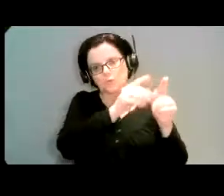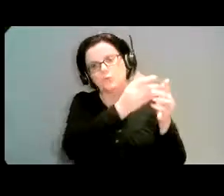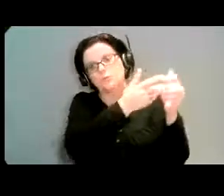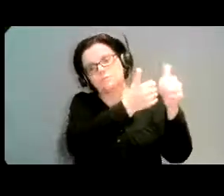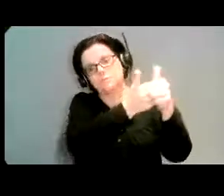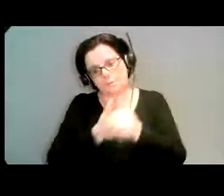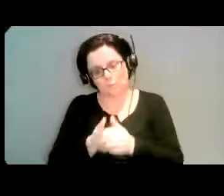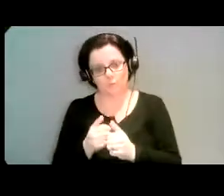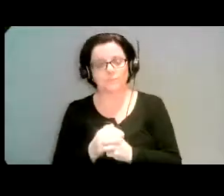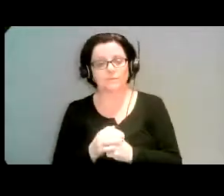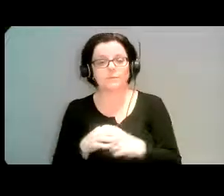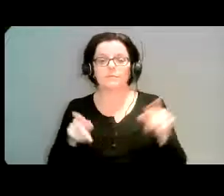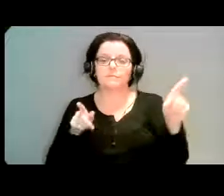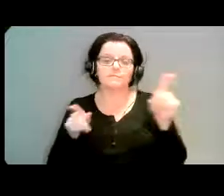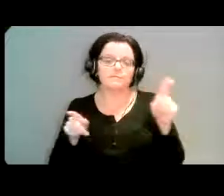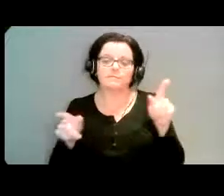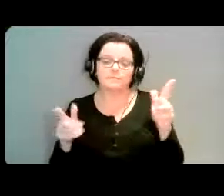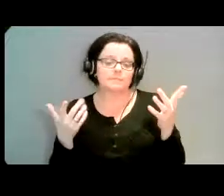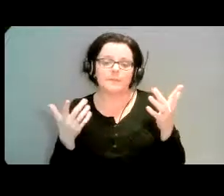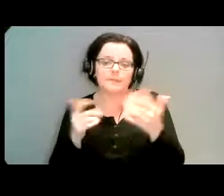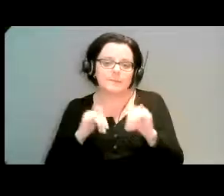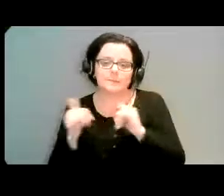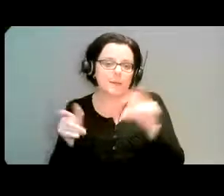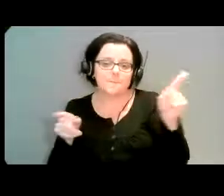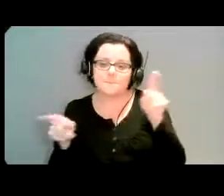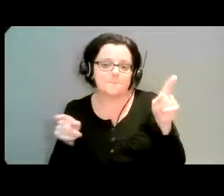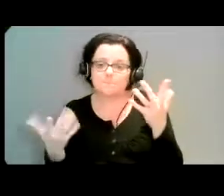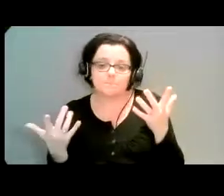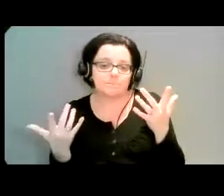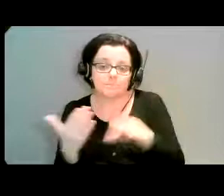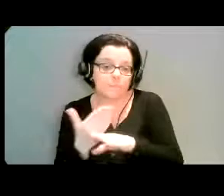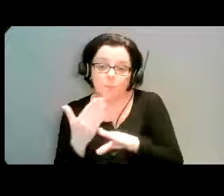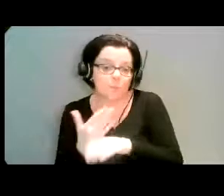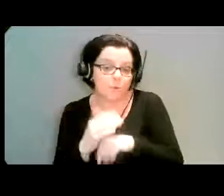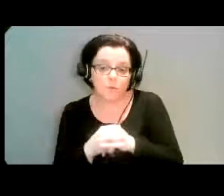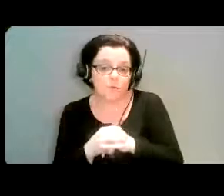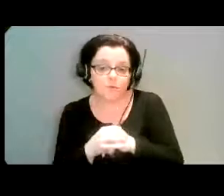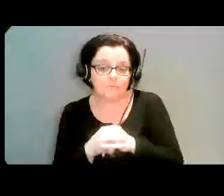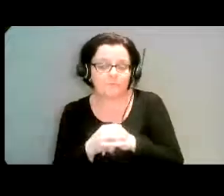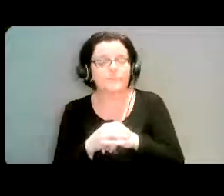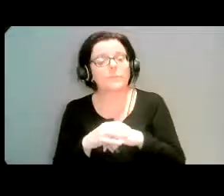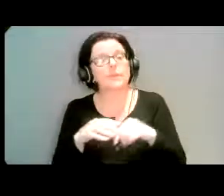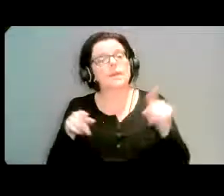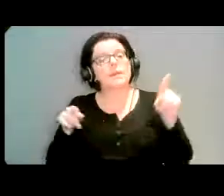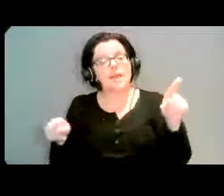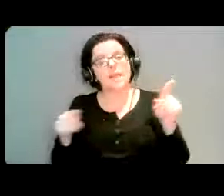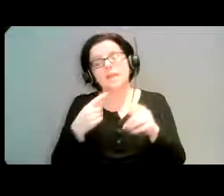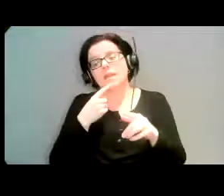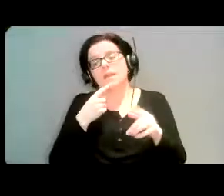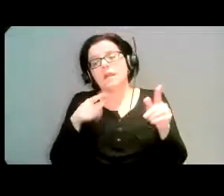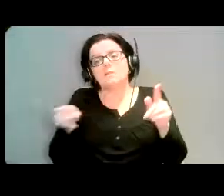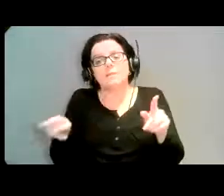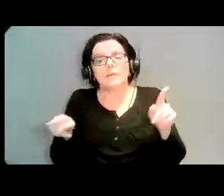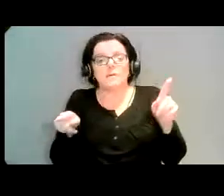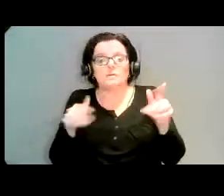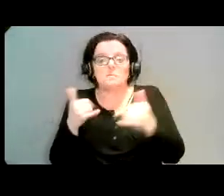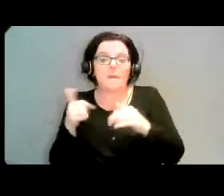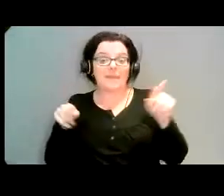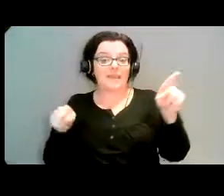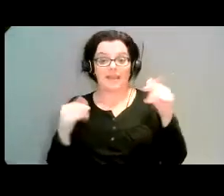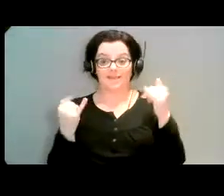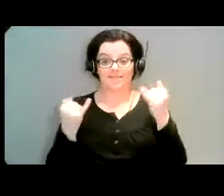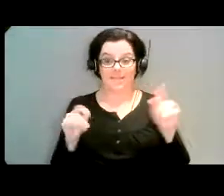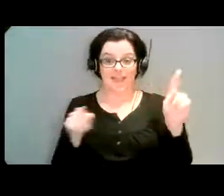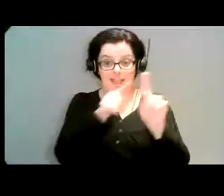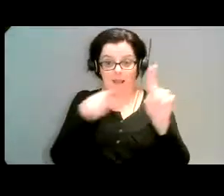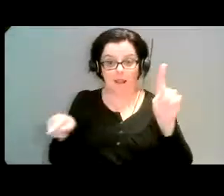relationship doesn't work. And local authority says, well, you know, the only thing we can offer now is for you to take a direct payment and